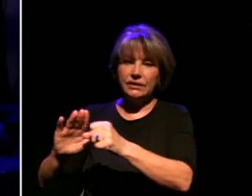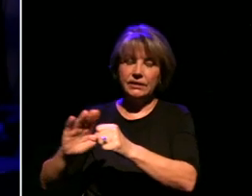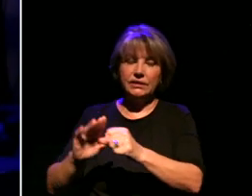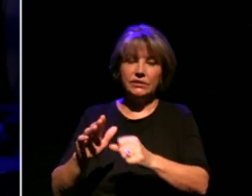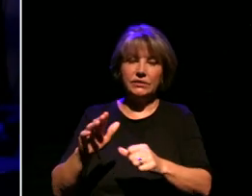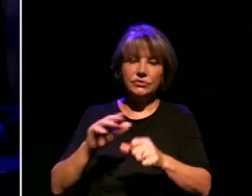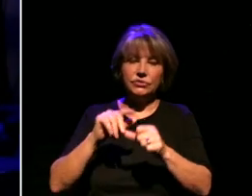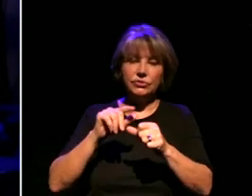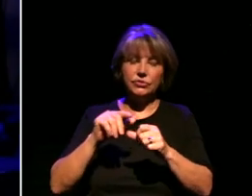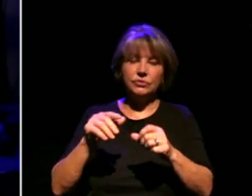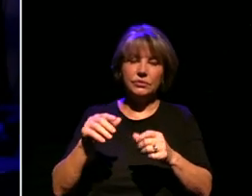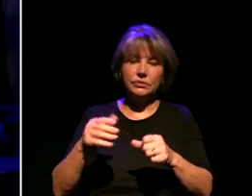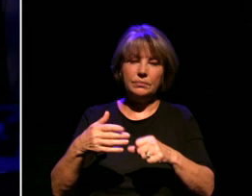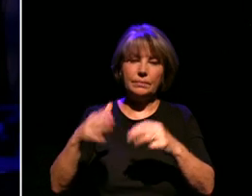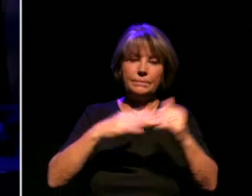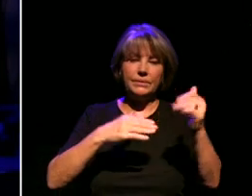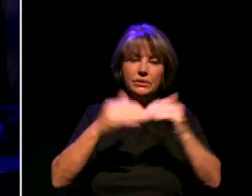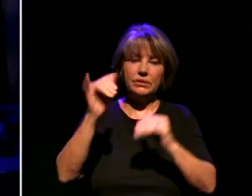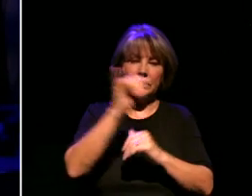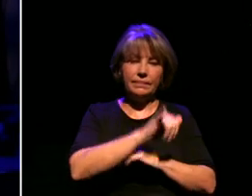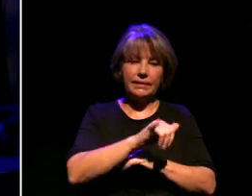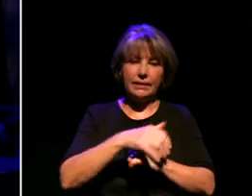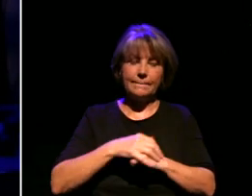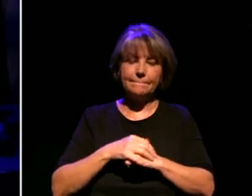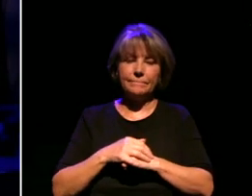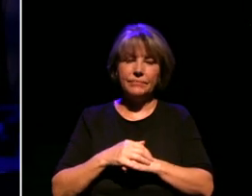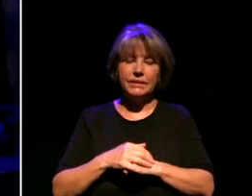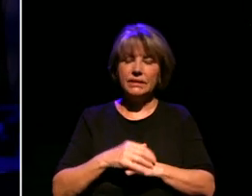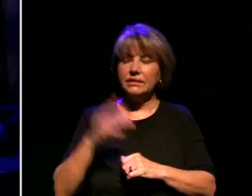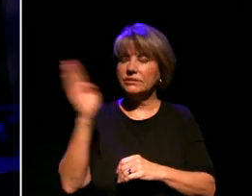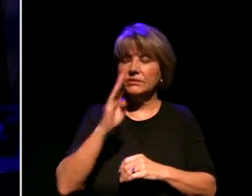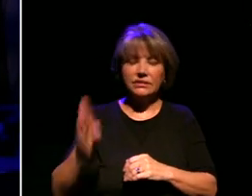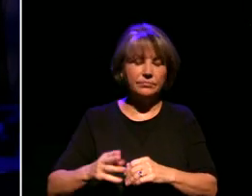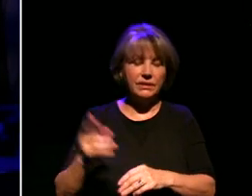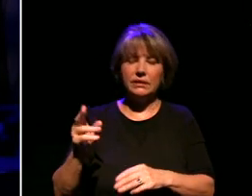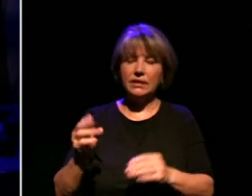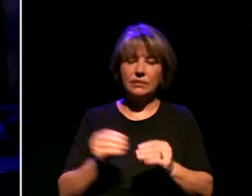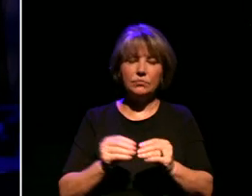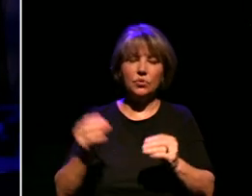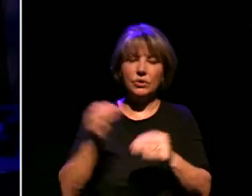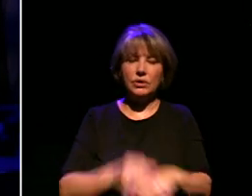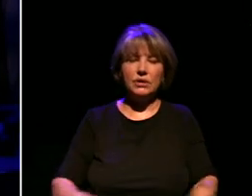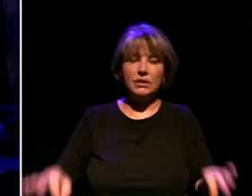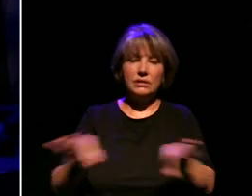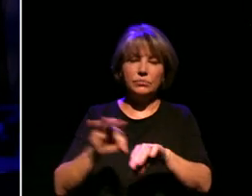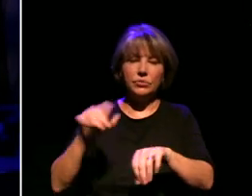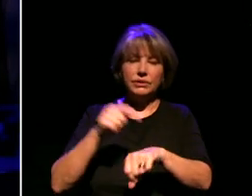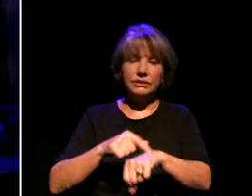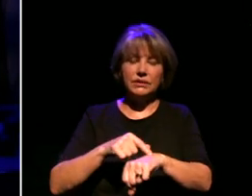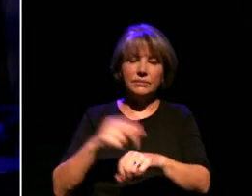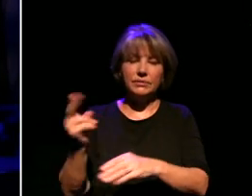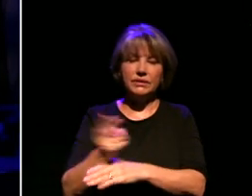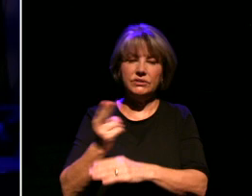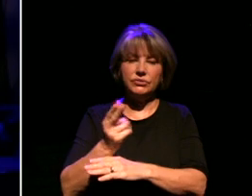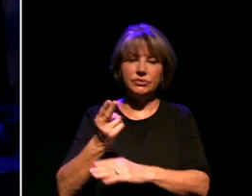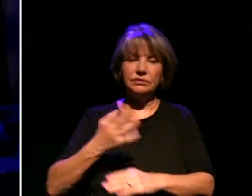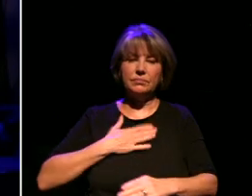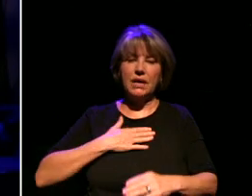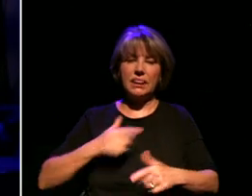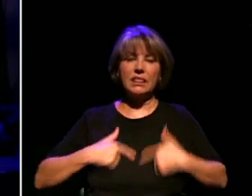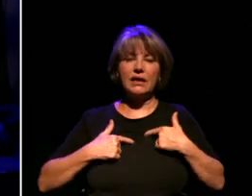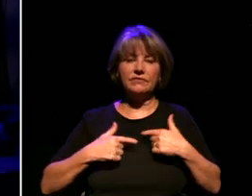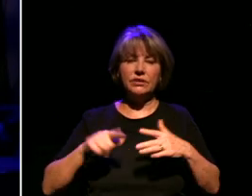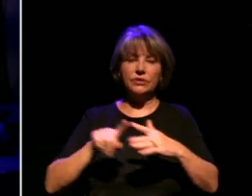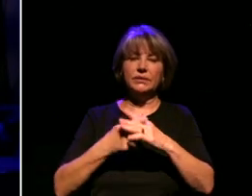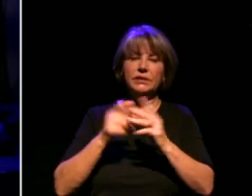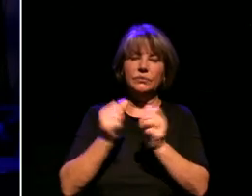there has never been a more important time in the history of my lifetime that I could say this to you in a more practical way, to begin with a